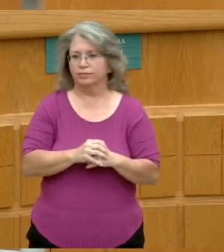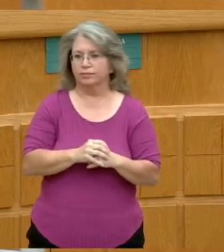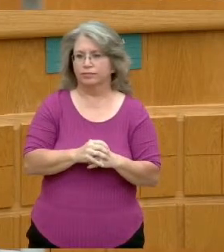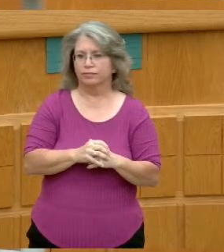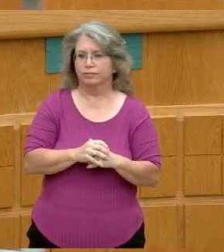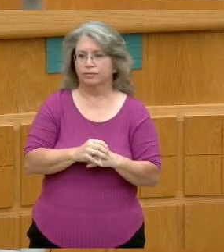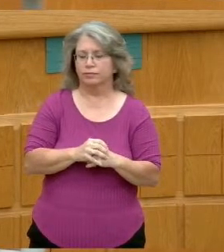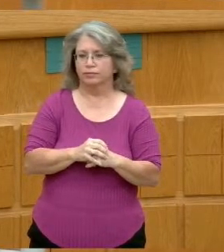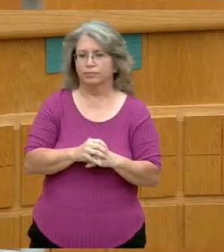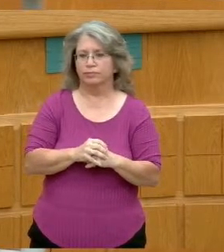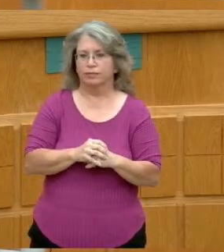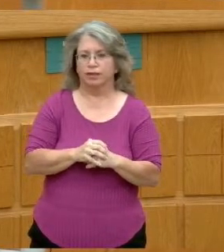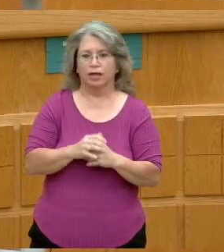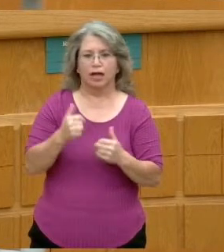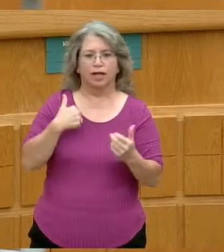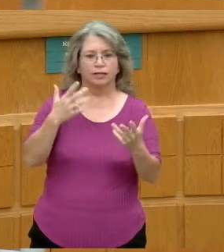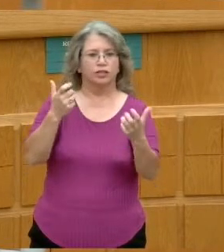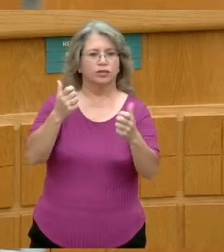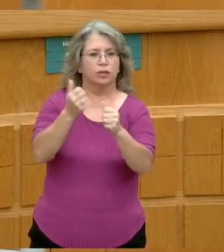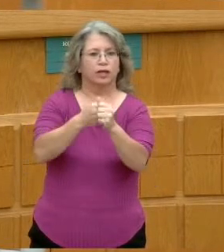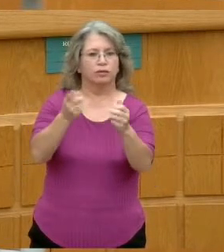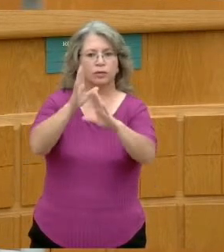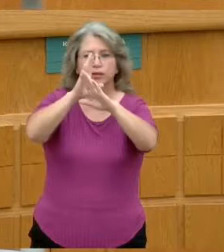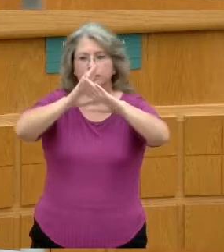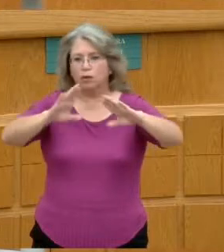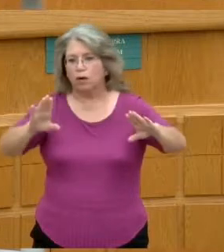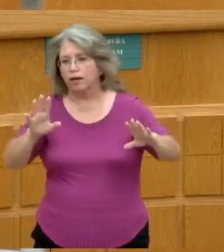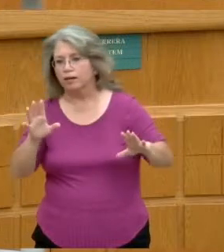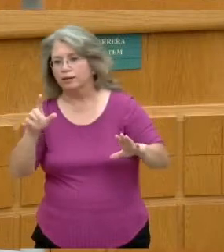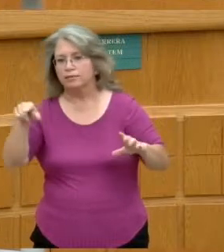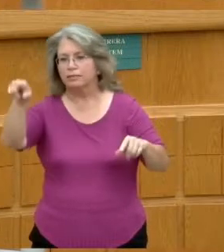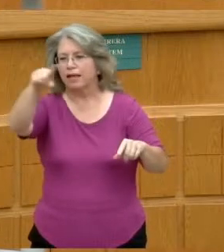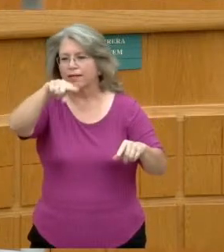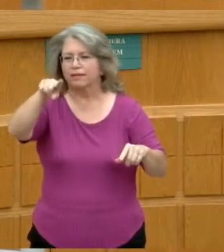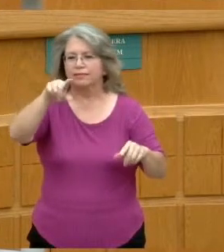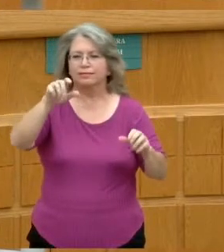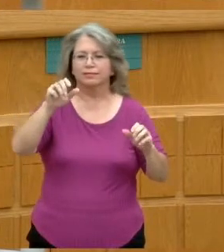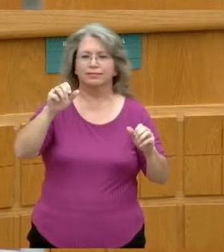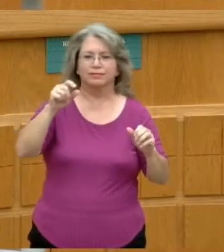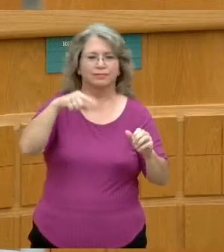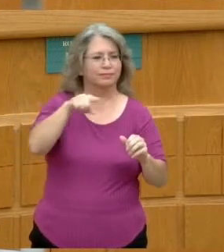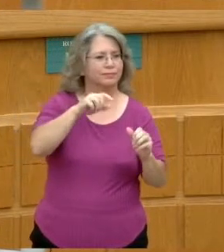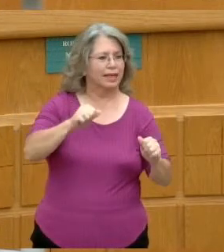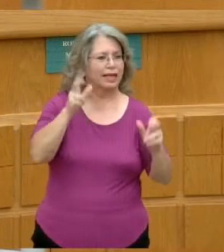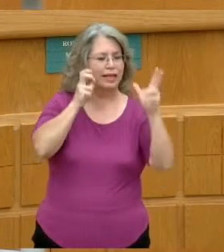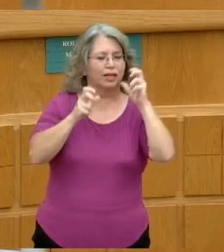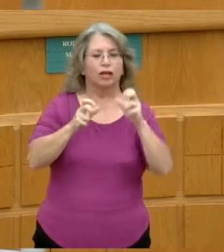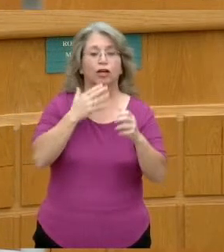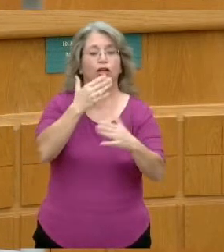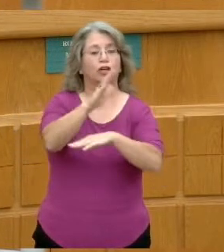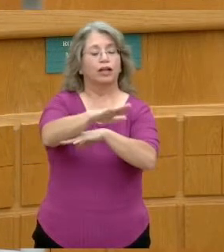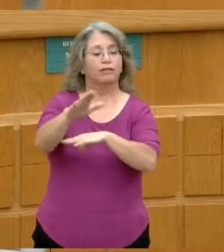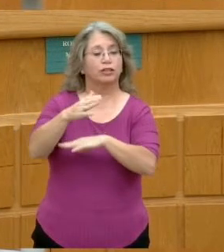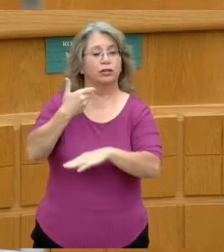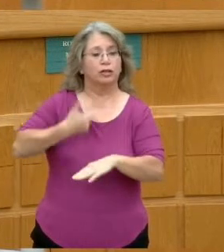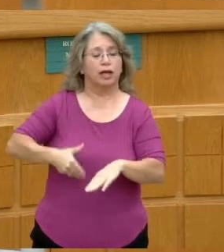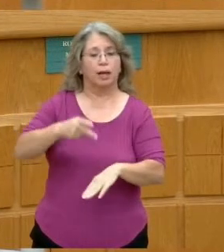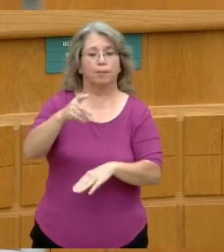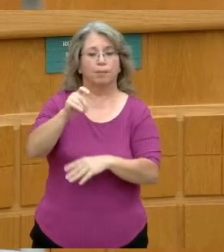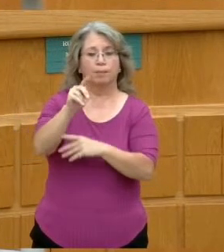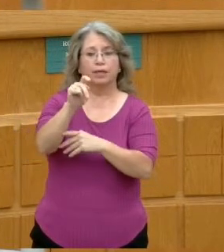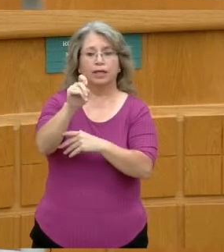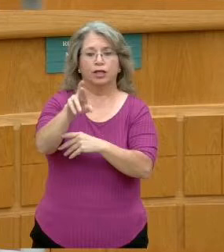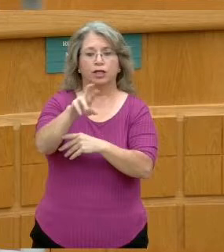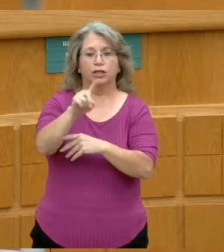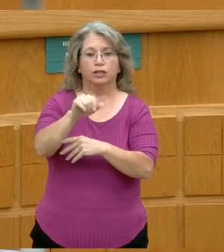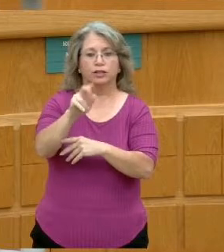Okay, I just want to get everybody quiet so we can hear, so everybody can hear. Okay, good afternoon, everybody. I'm Peter Zanoni, Corpus Christi City Manager. We're going to